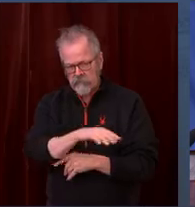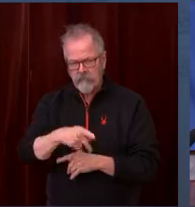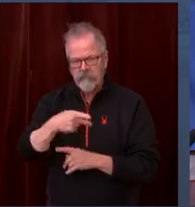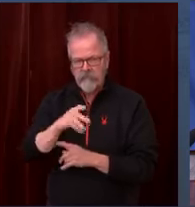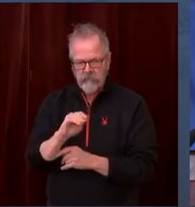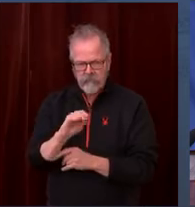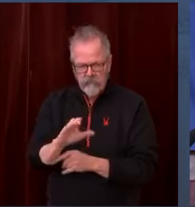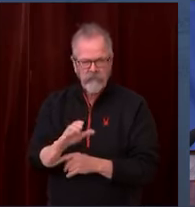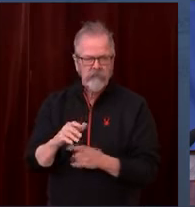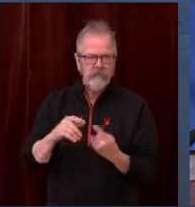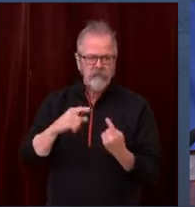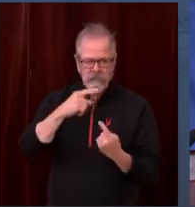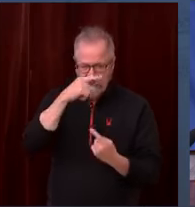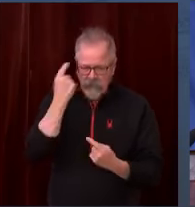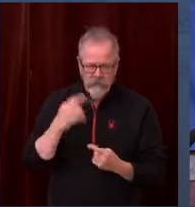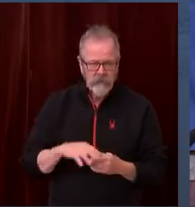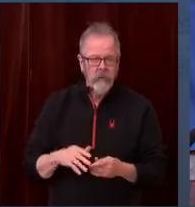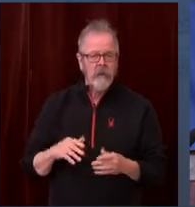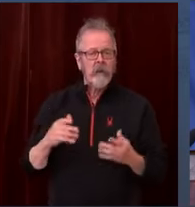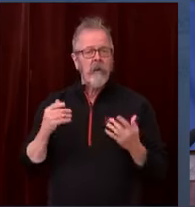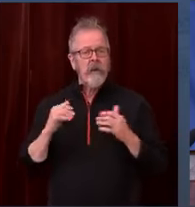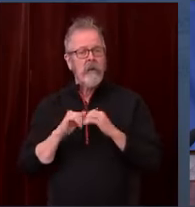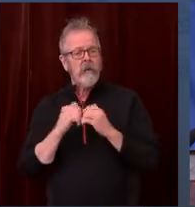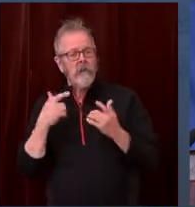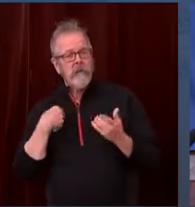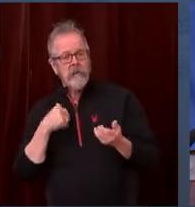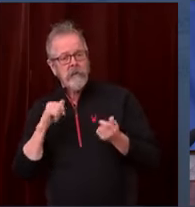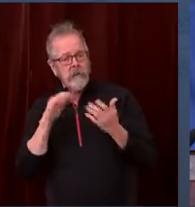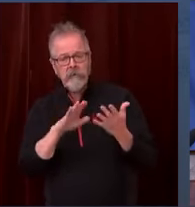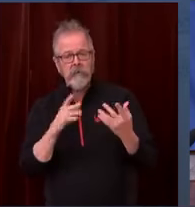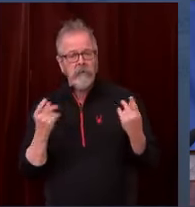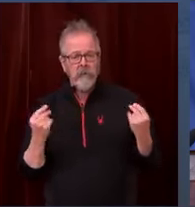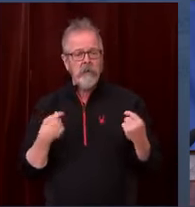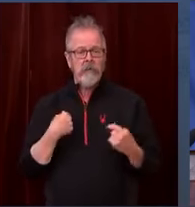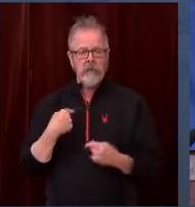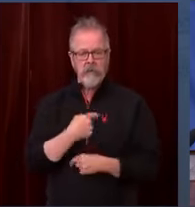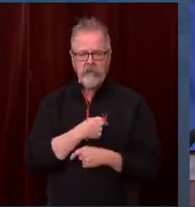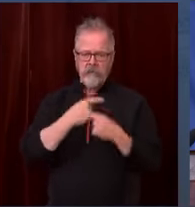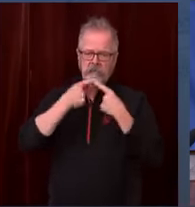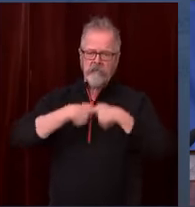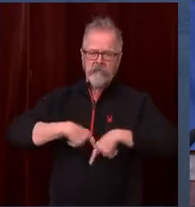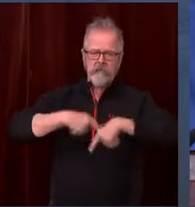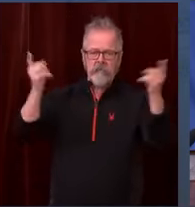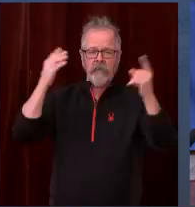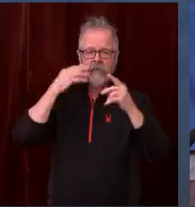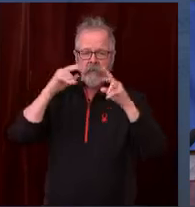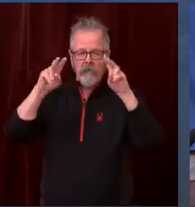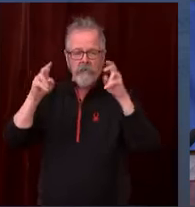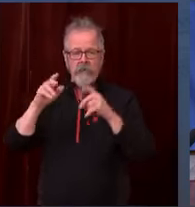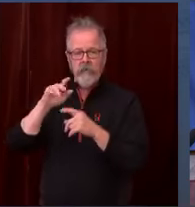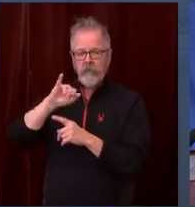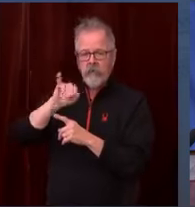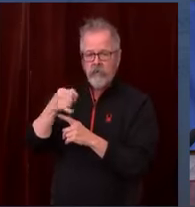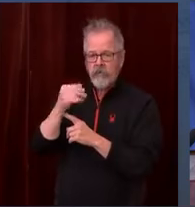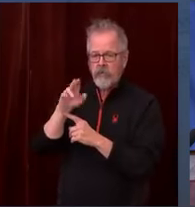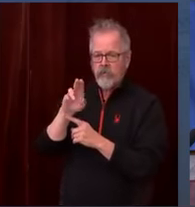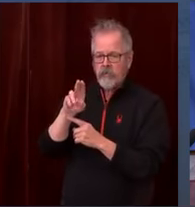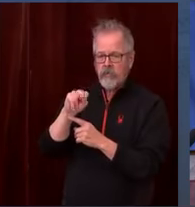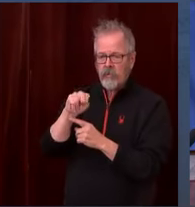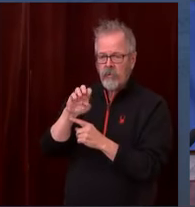holiday in the state of Washington. Observing June 19th as Juneteenth will recognize